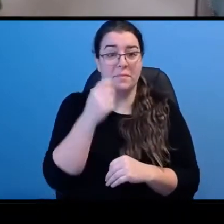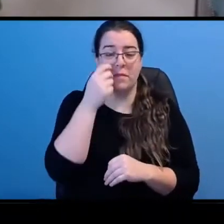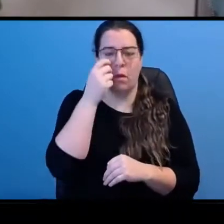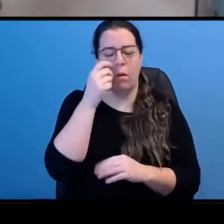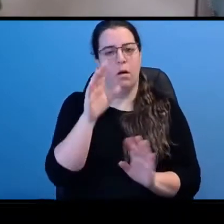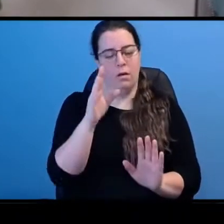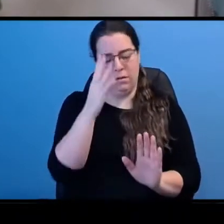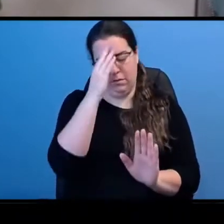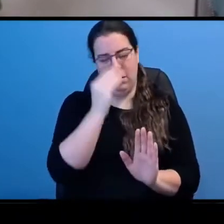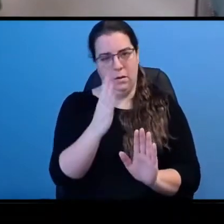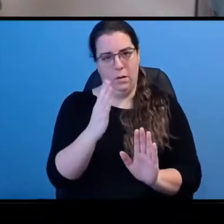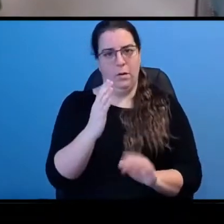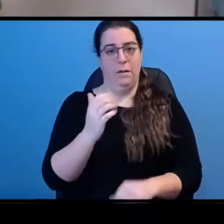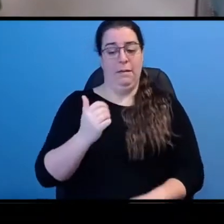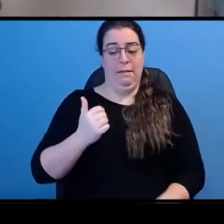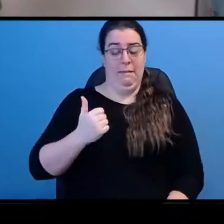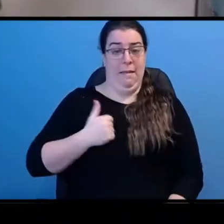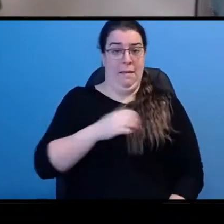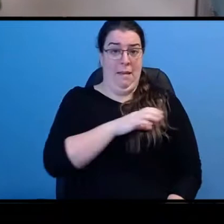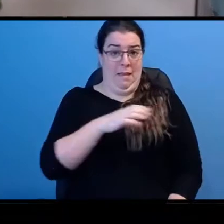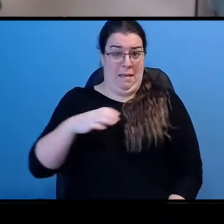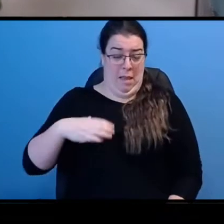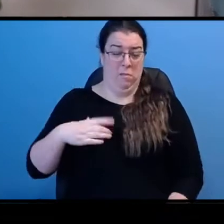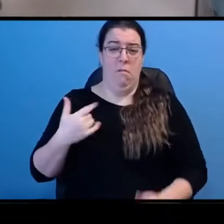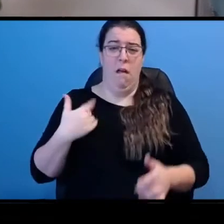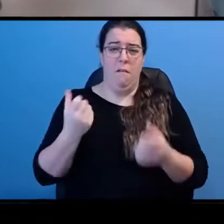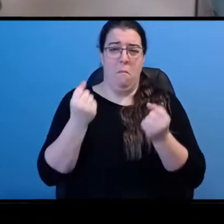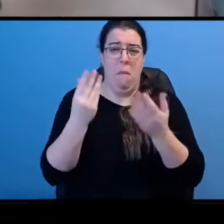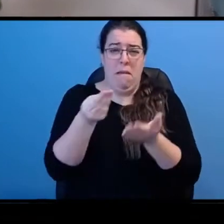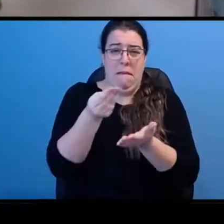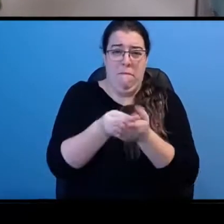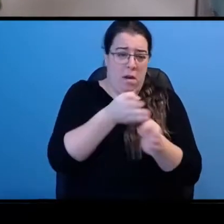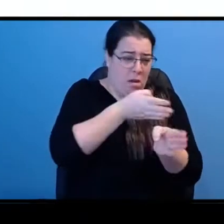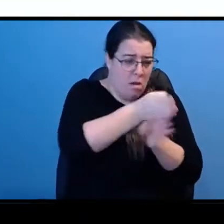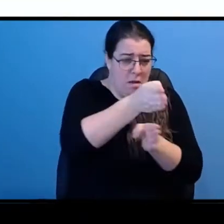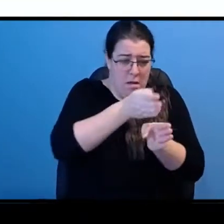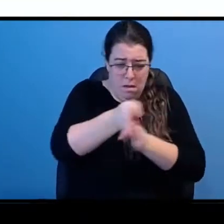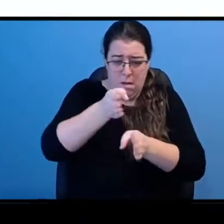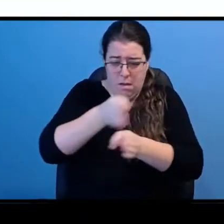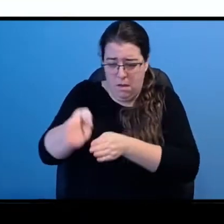streams. So we can't cover all of them today because there are a lot.